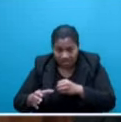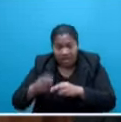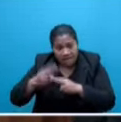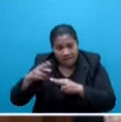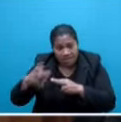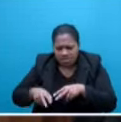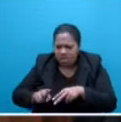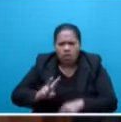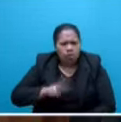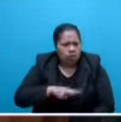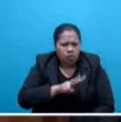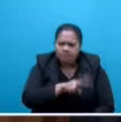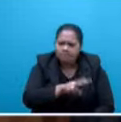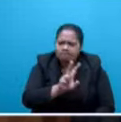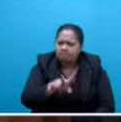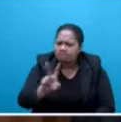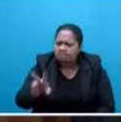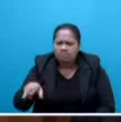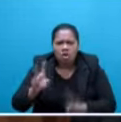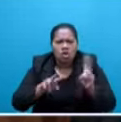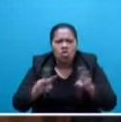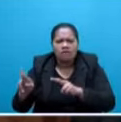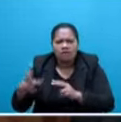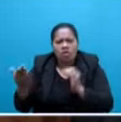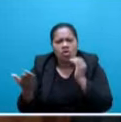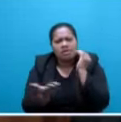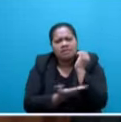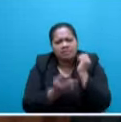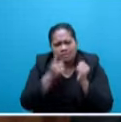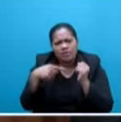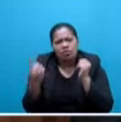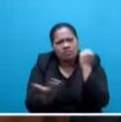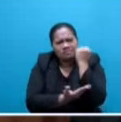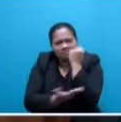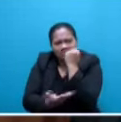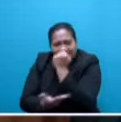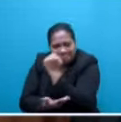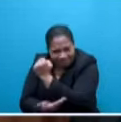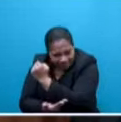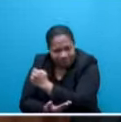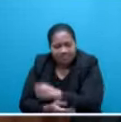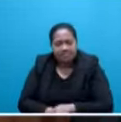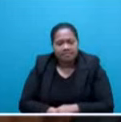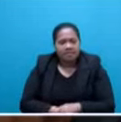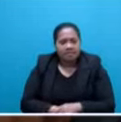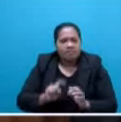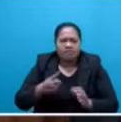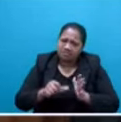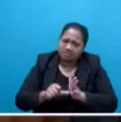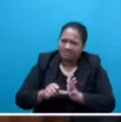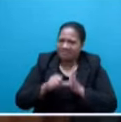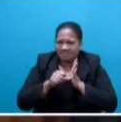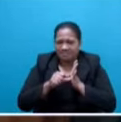looking for cane cutters, even after this advertisement was put in paper. But very difficult to